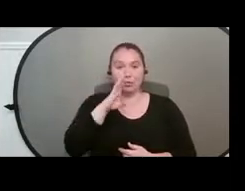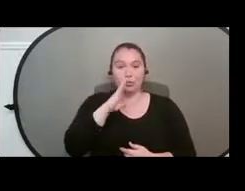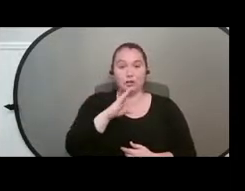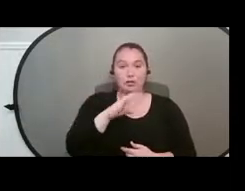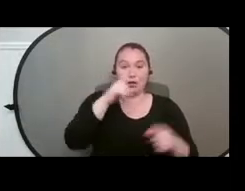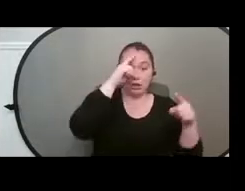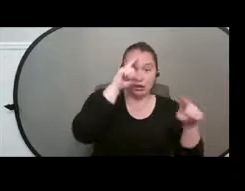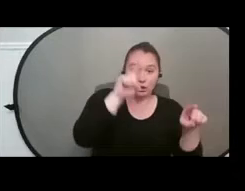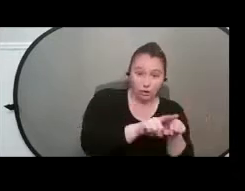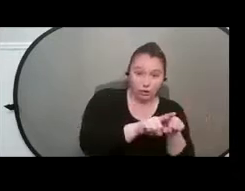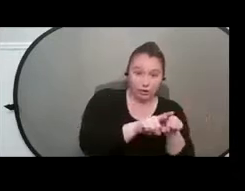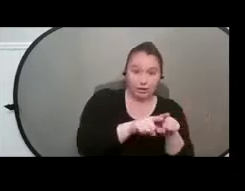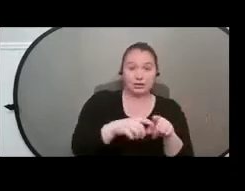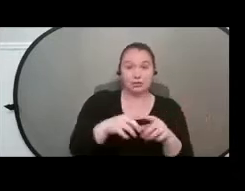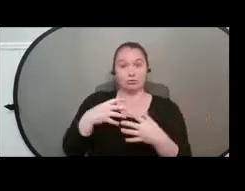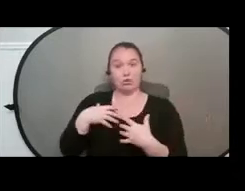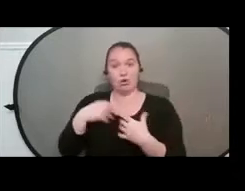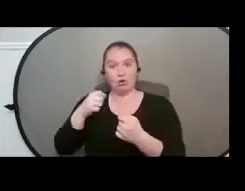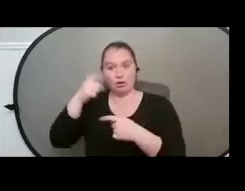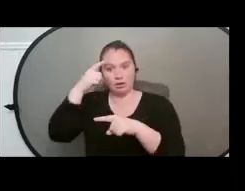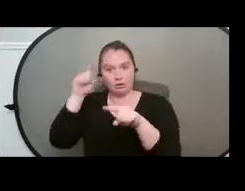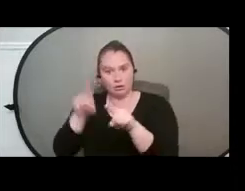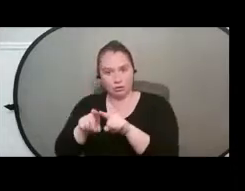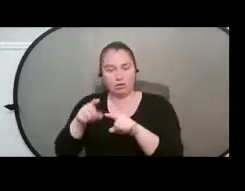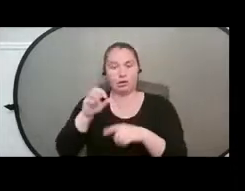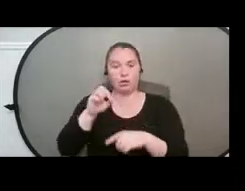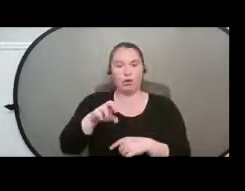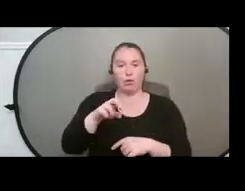disagree, or you can do it online.